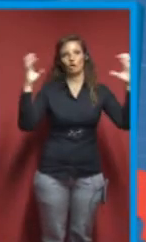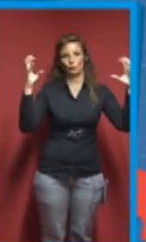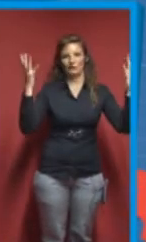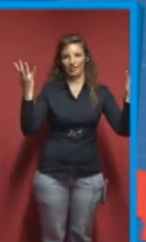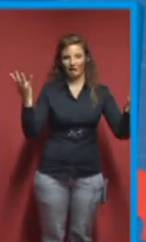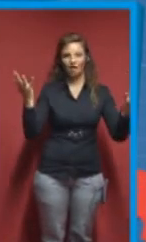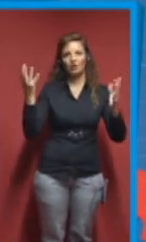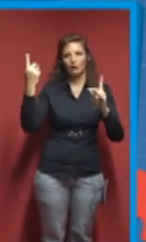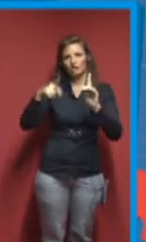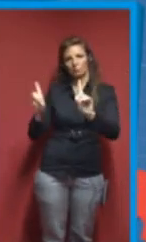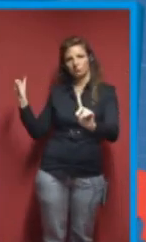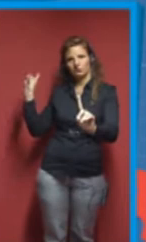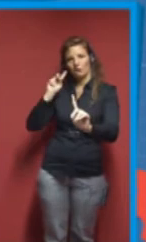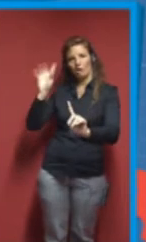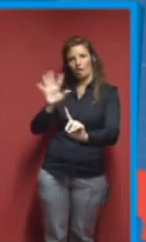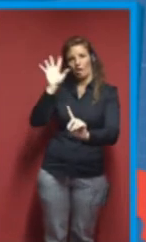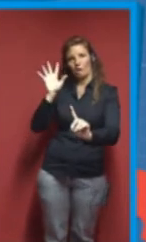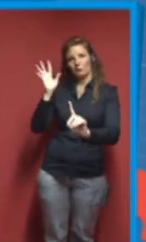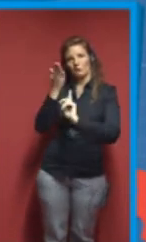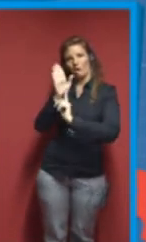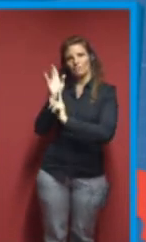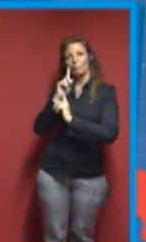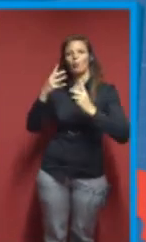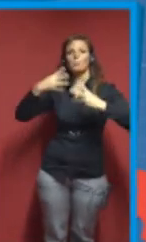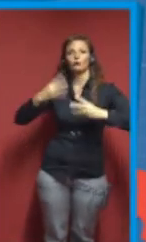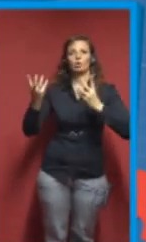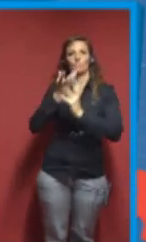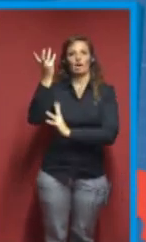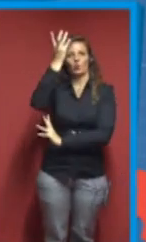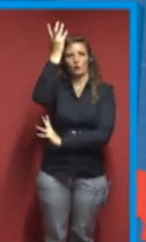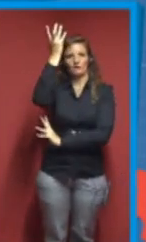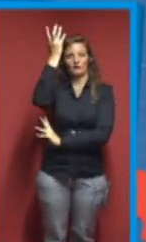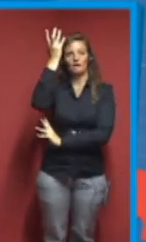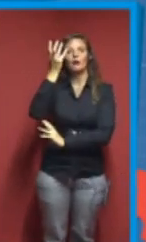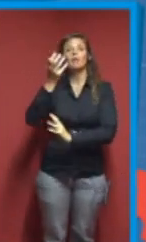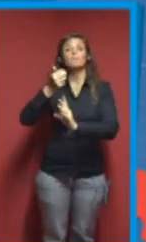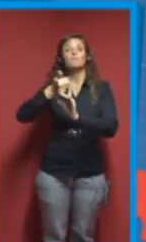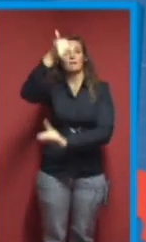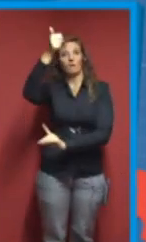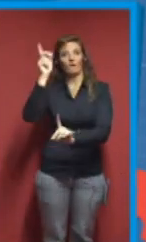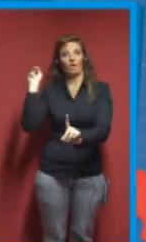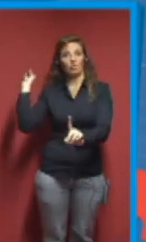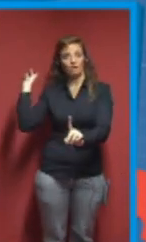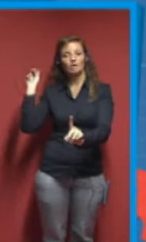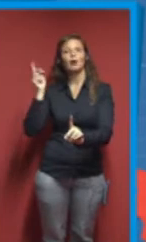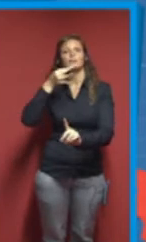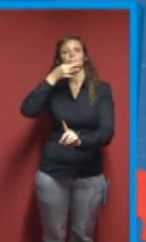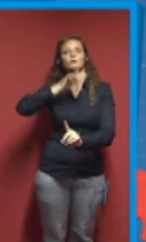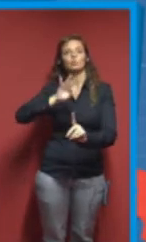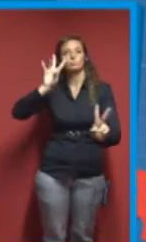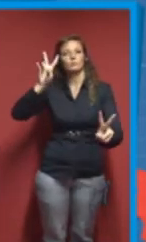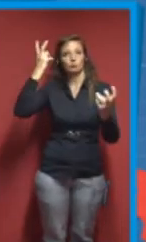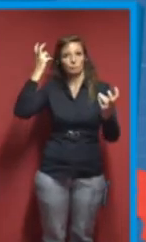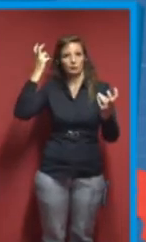steam engine. Here was a device that allowed us to harness power for the first time in no way that we could before. Fast